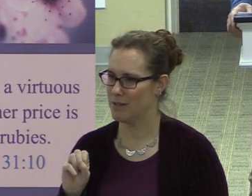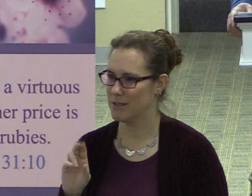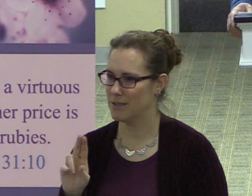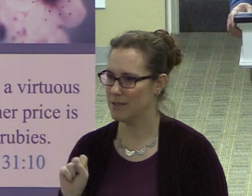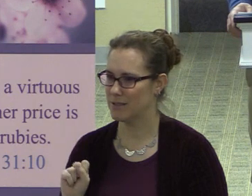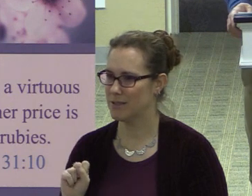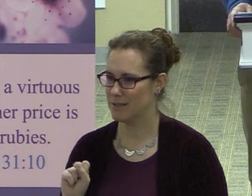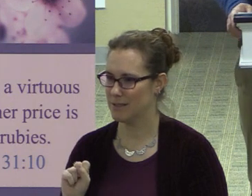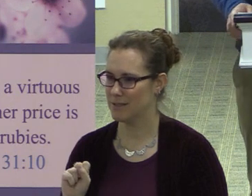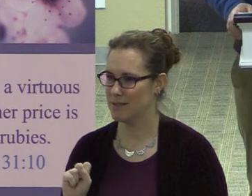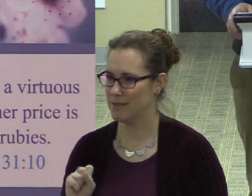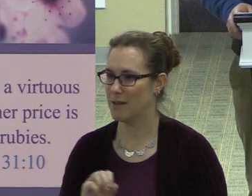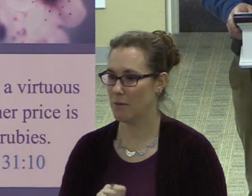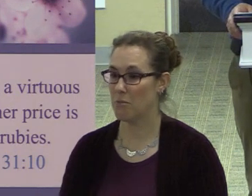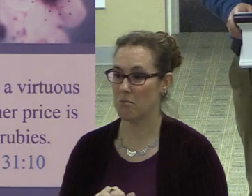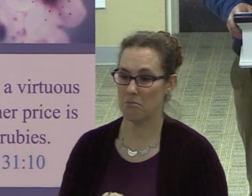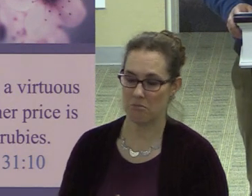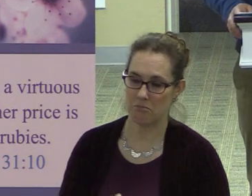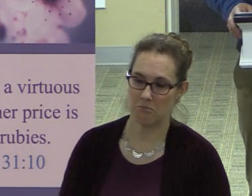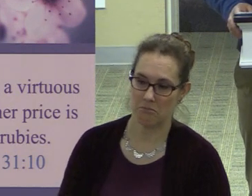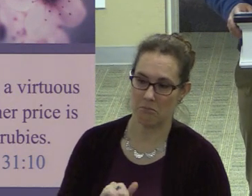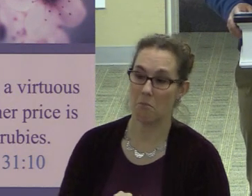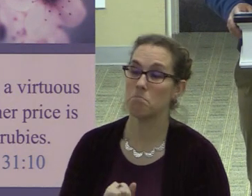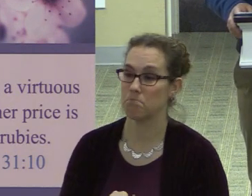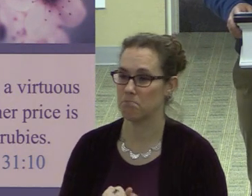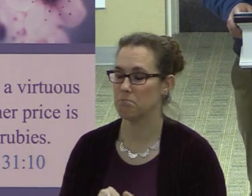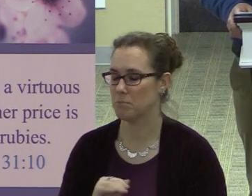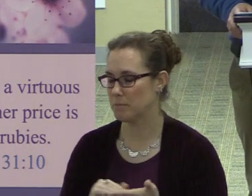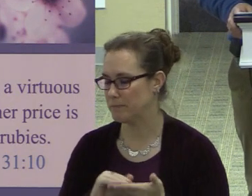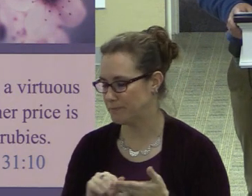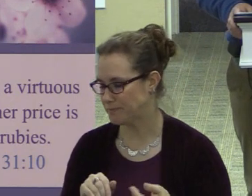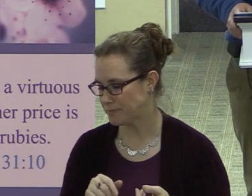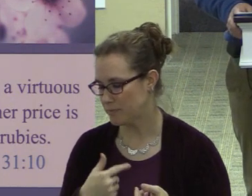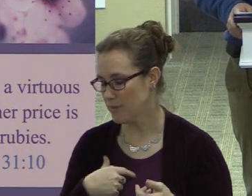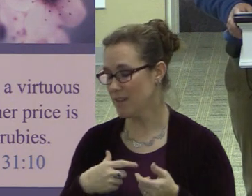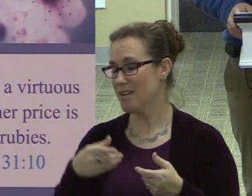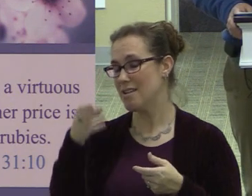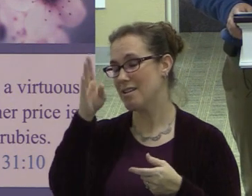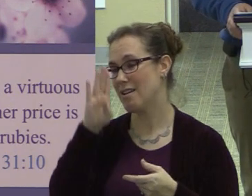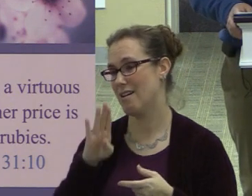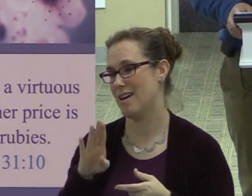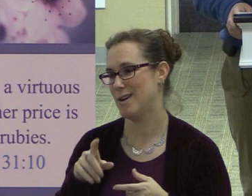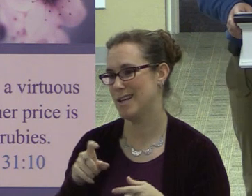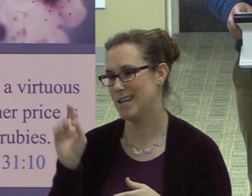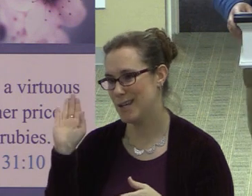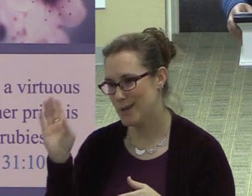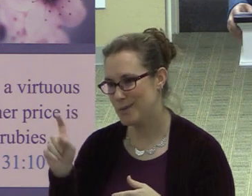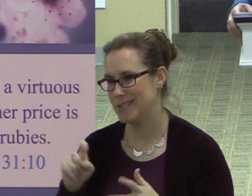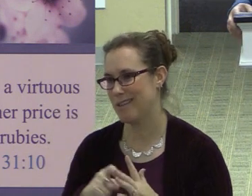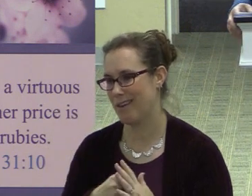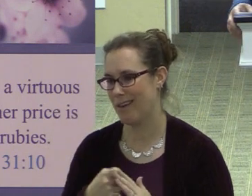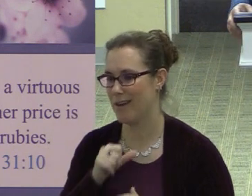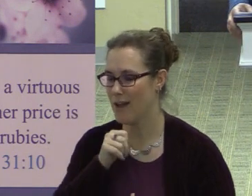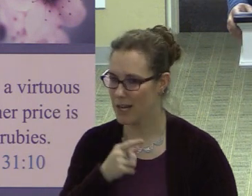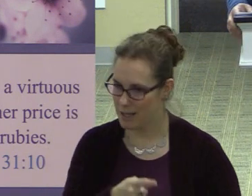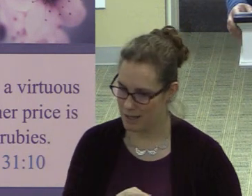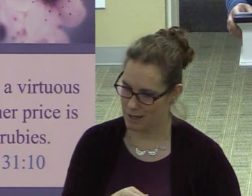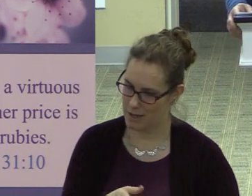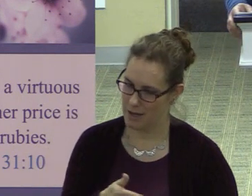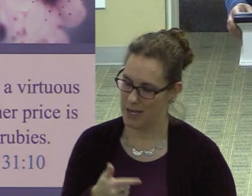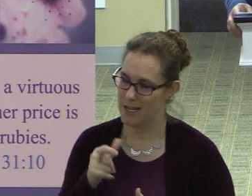He needed to learn how God's power and strength, that God was the key, not him. He doesn't need all the